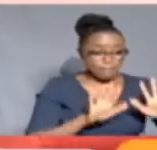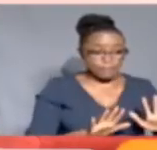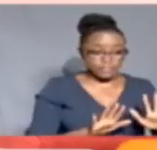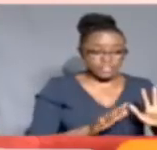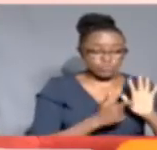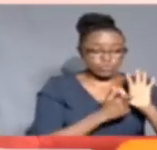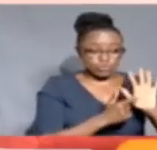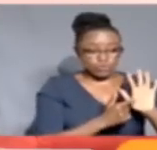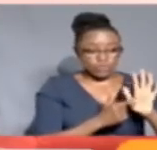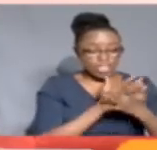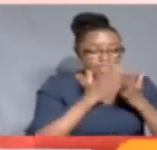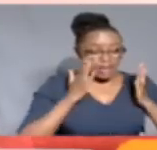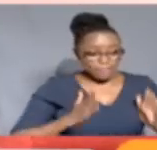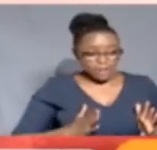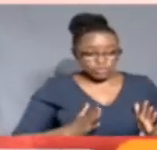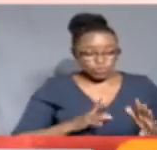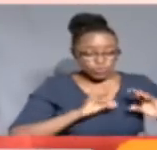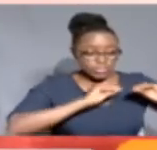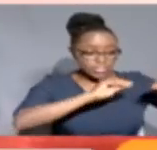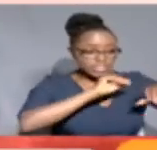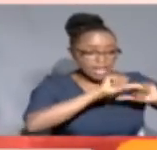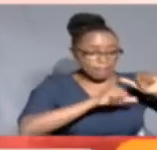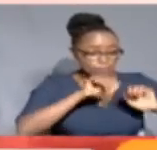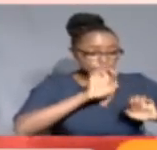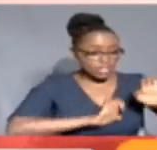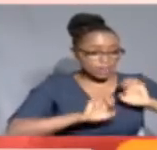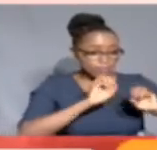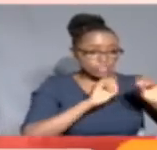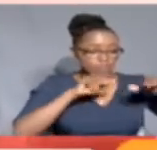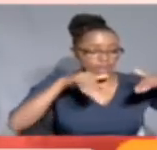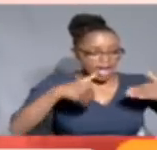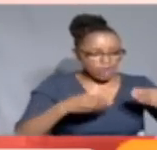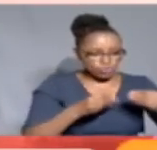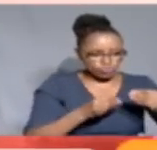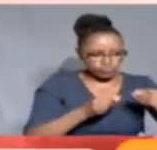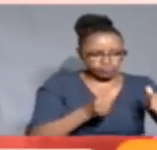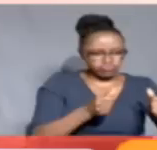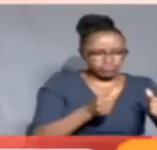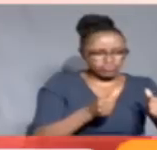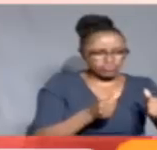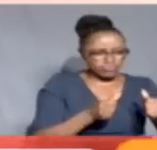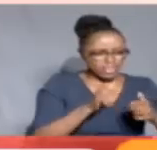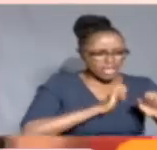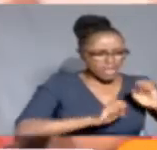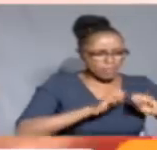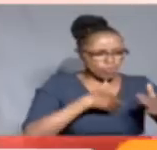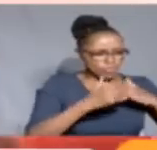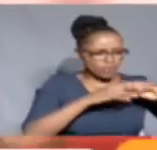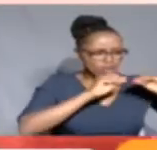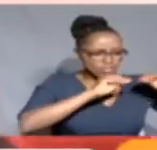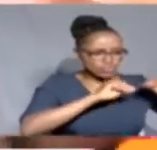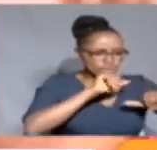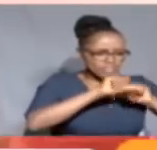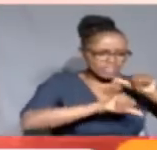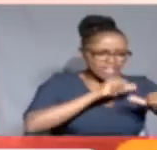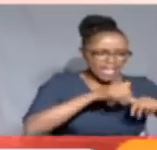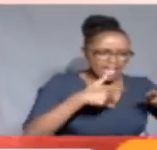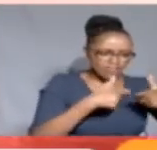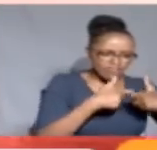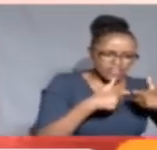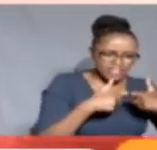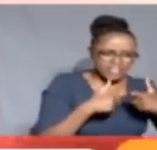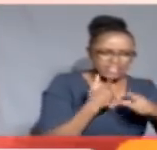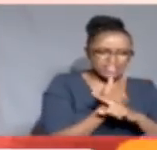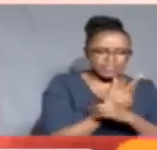fact that no one is teaching people about emotions and how to deal with emotions, how to deal with all that. We are being taught science, physics, all those